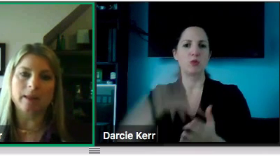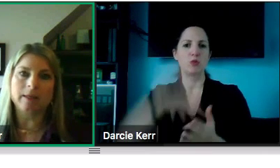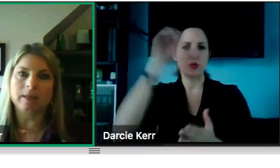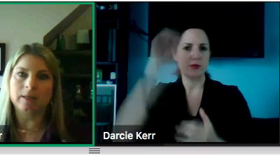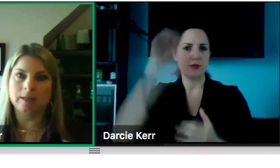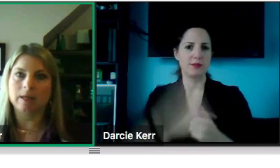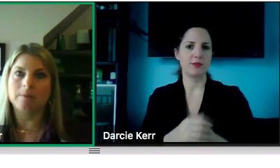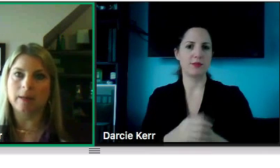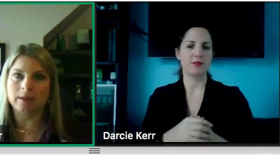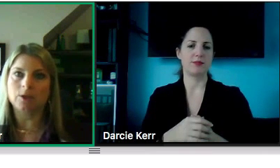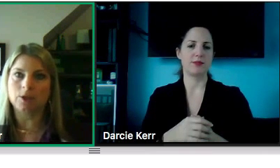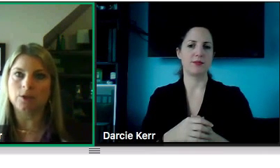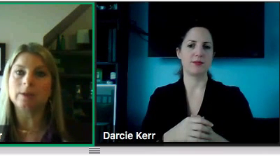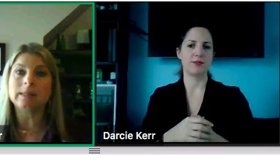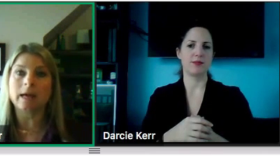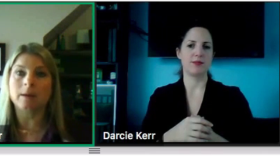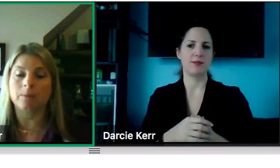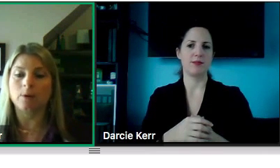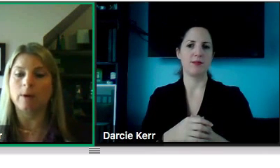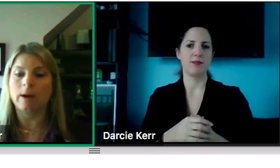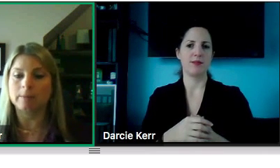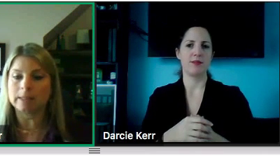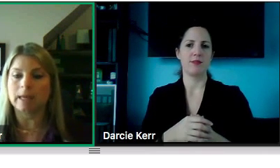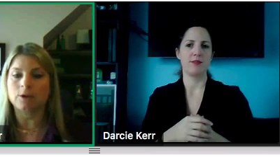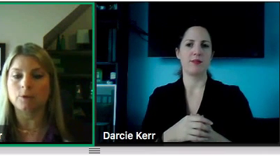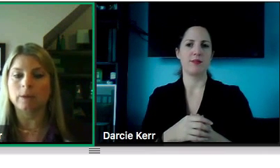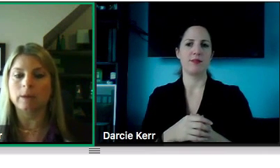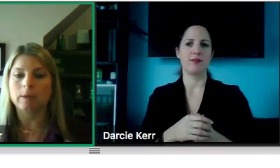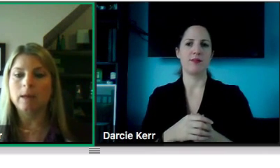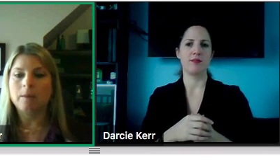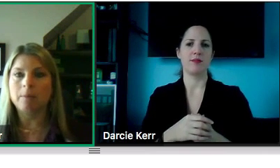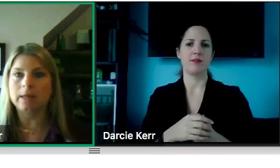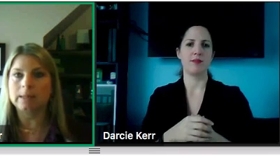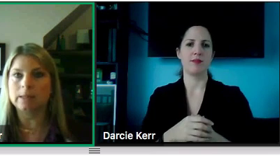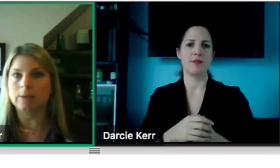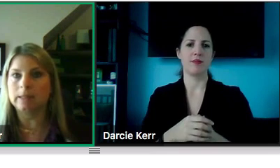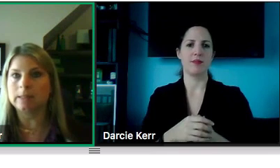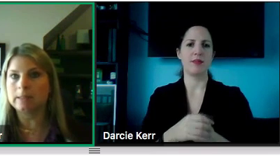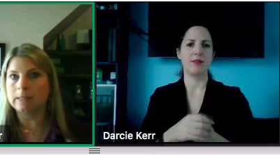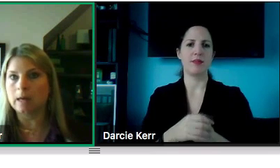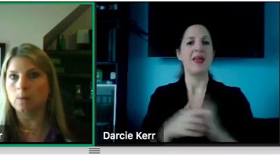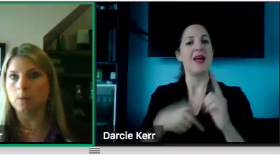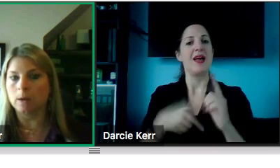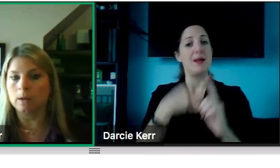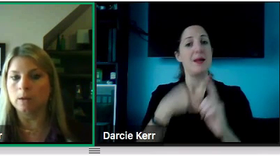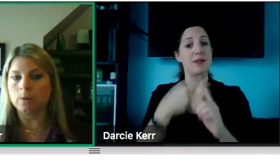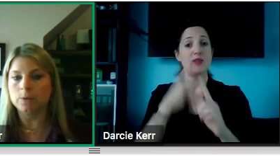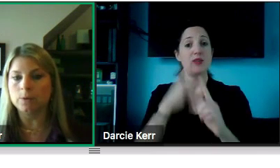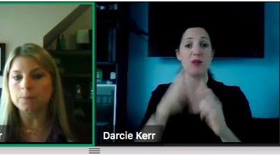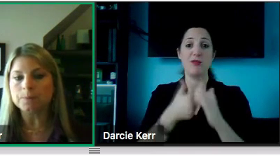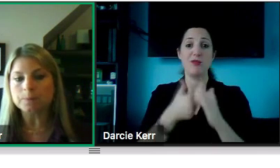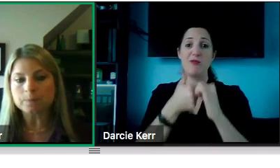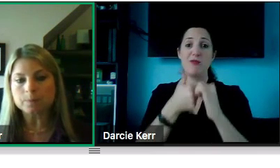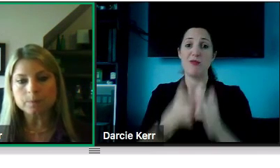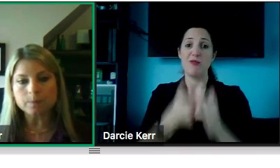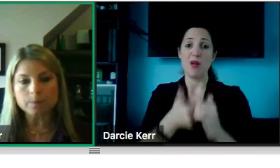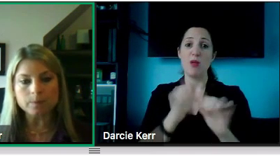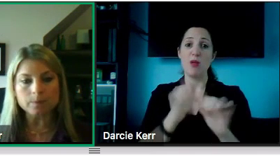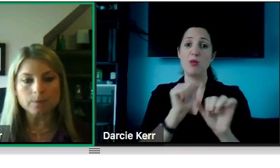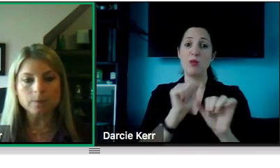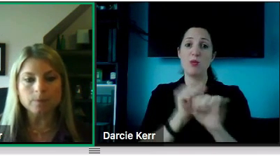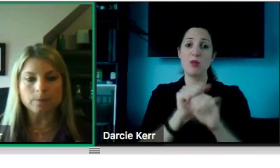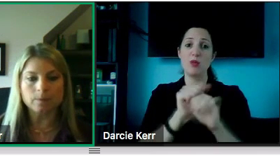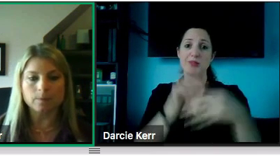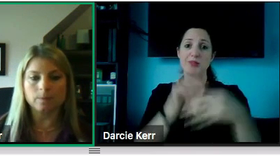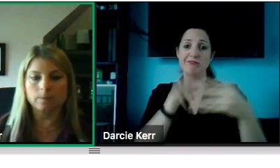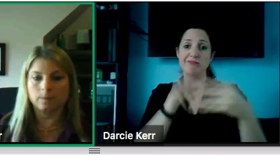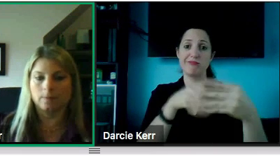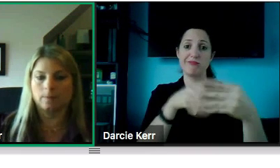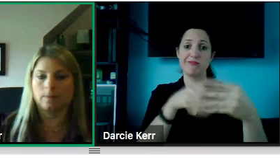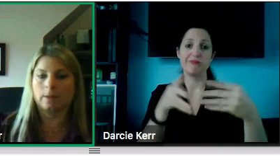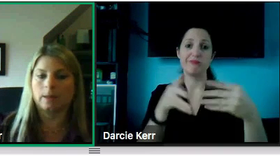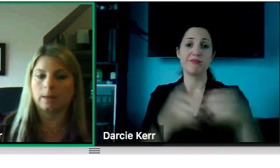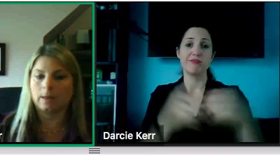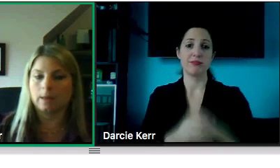the ability to commit to the set program schedule, because there is a set workload.